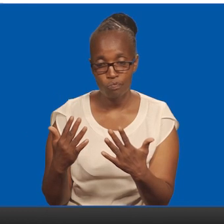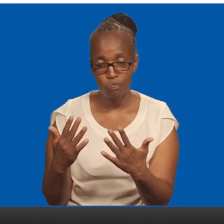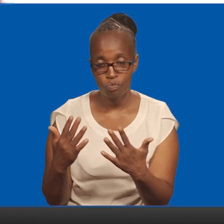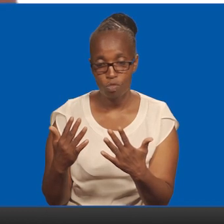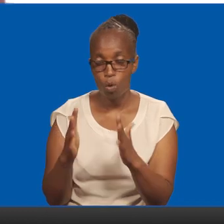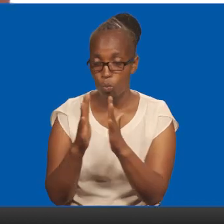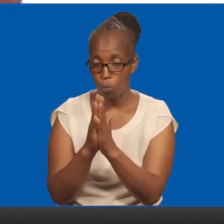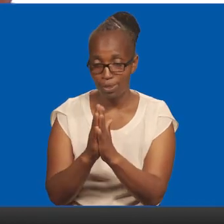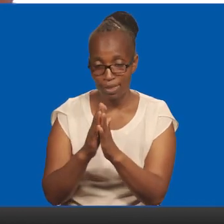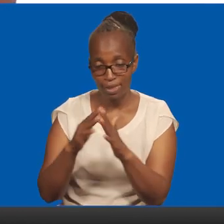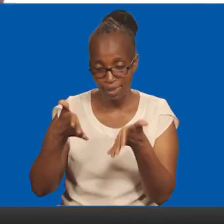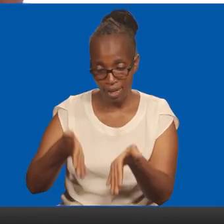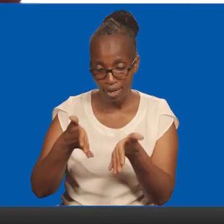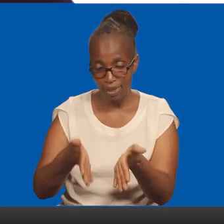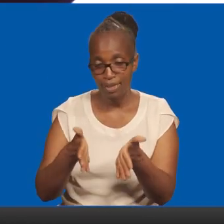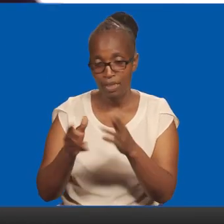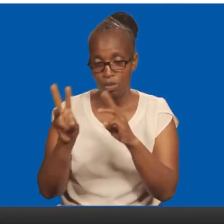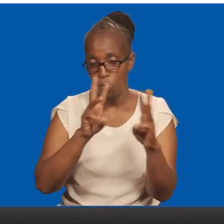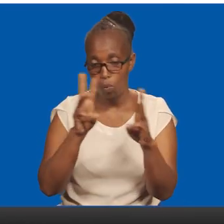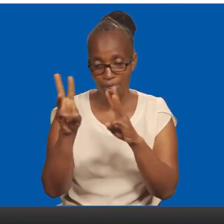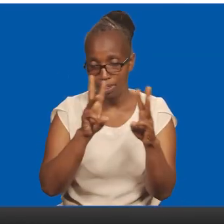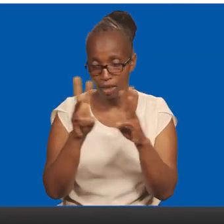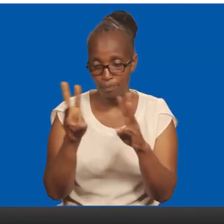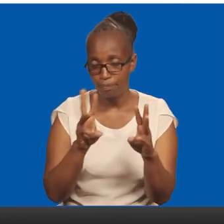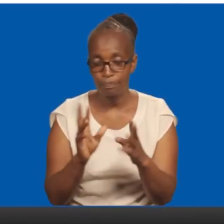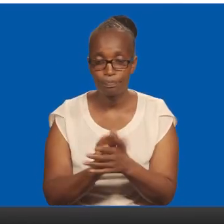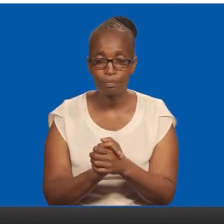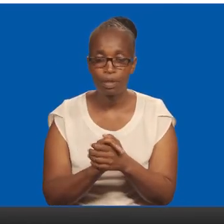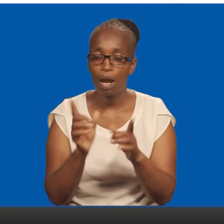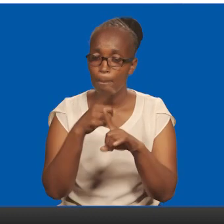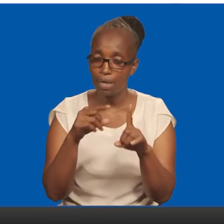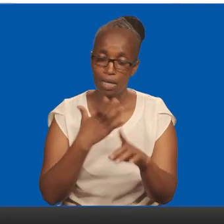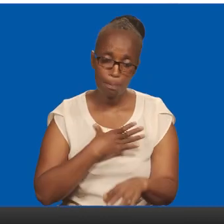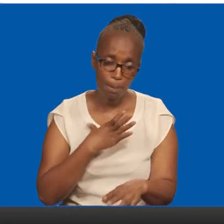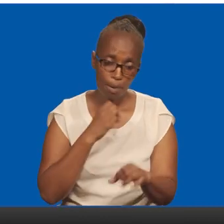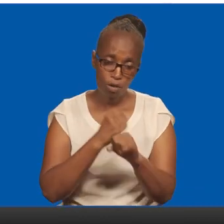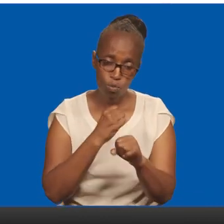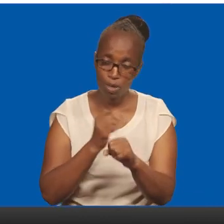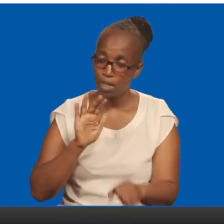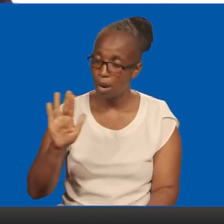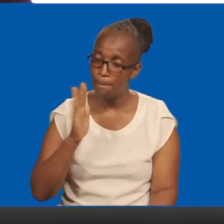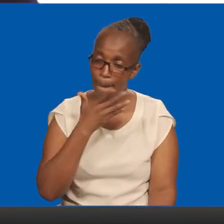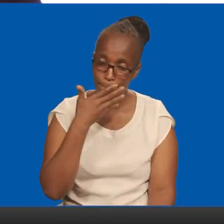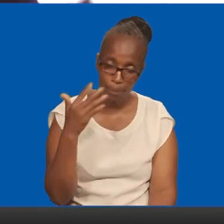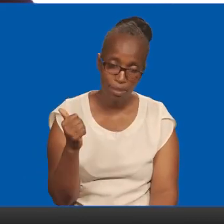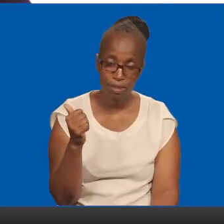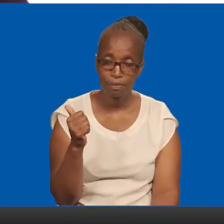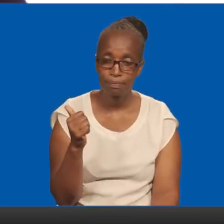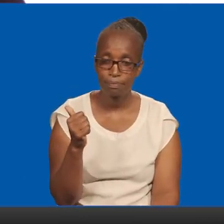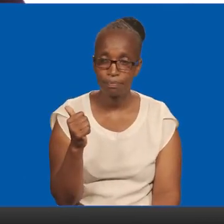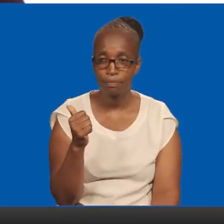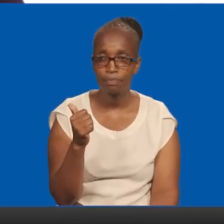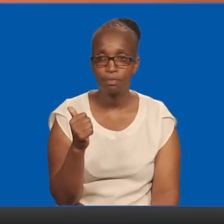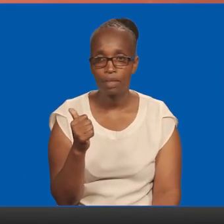the bigger part, people are trying their best in the farming practices, but the policy education, what do they look